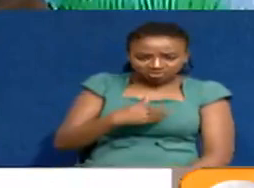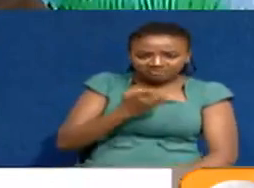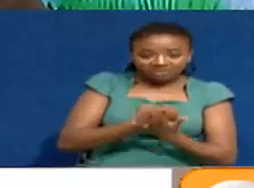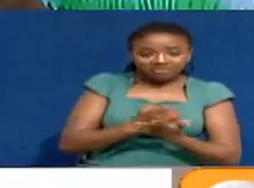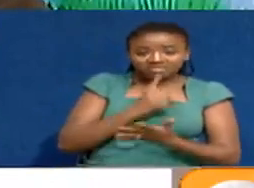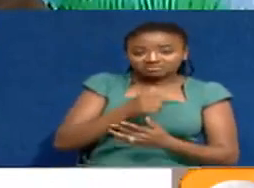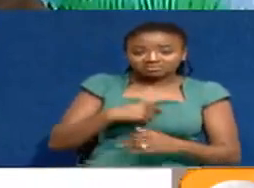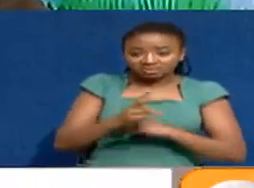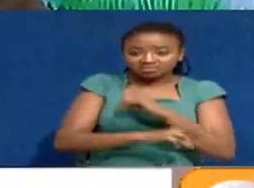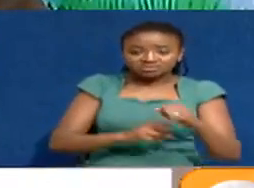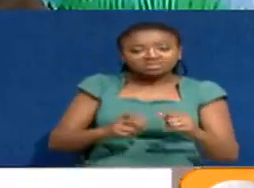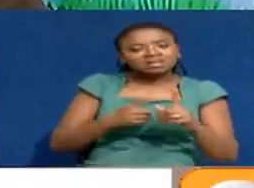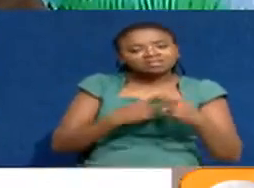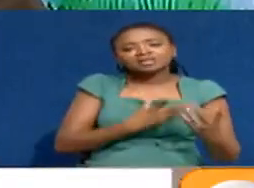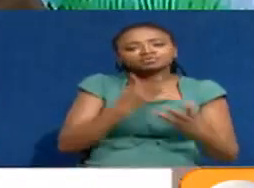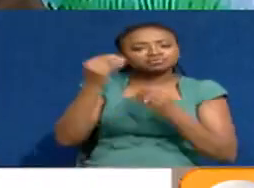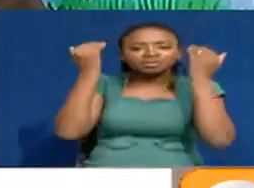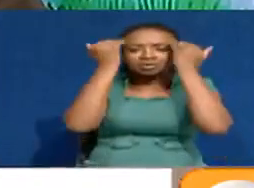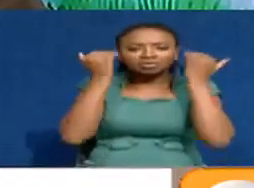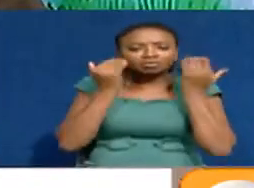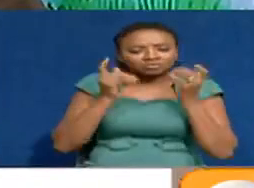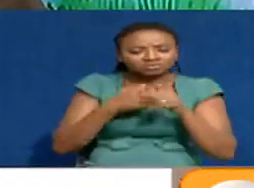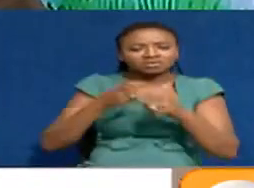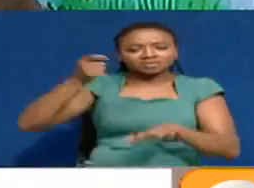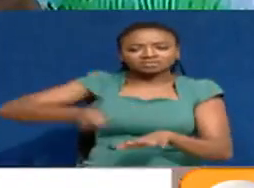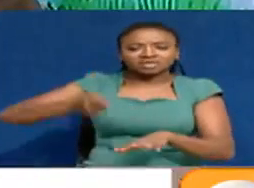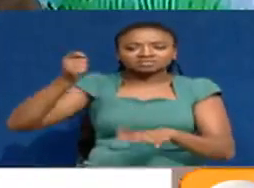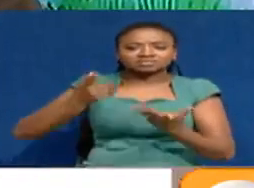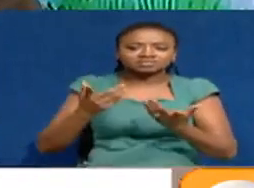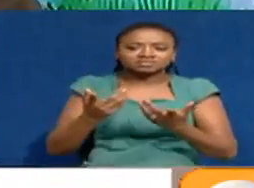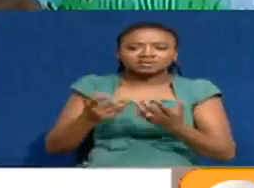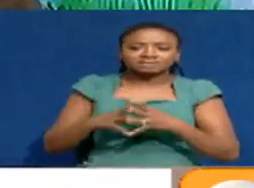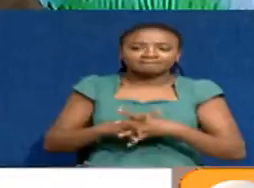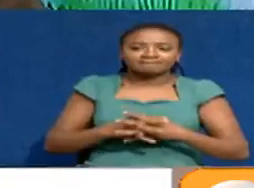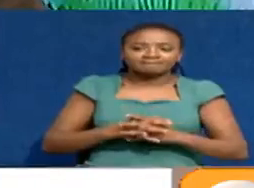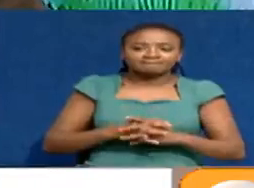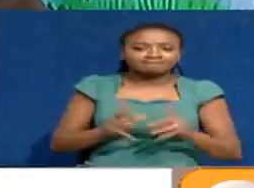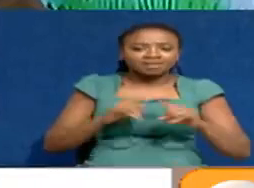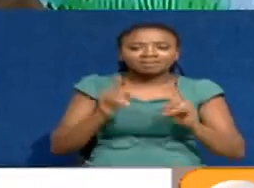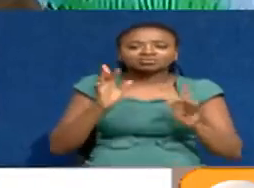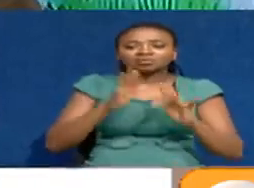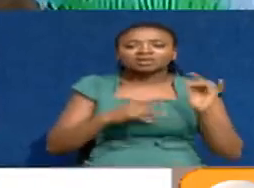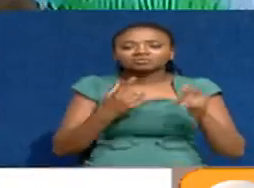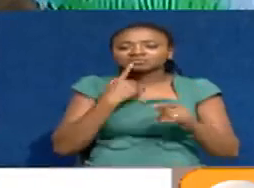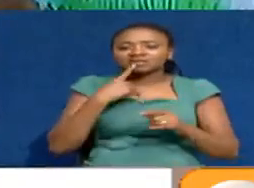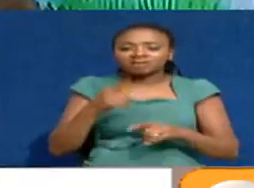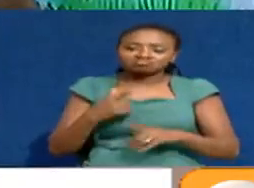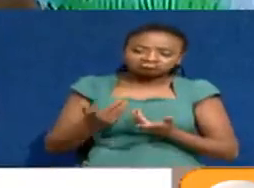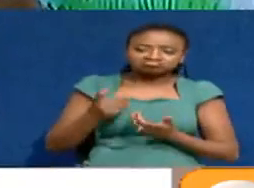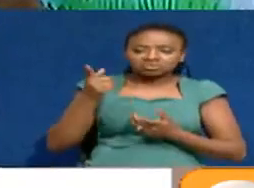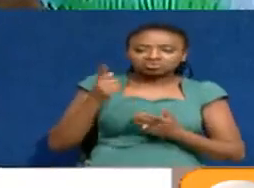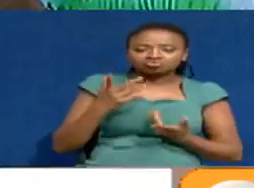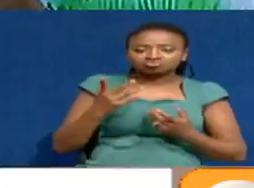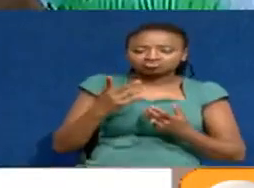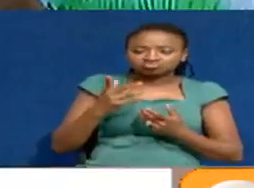stolen, take me to court and I'll face justice and I'll be vindicted. You know, but you can't just accuse somebody in the newspapers.